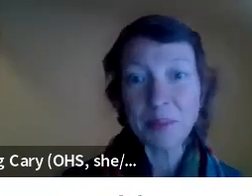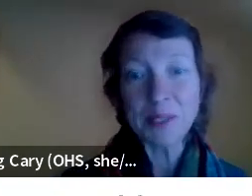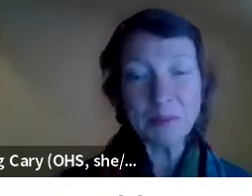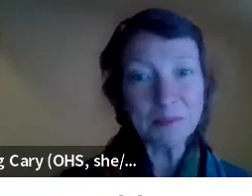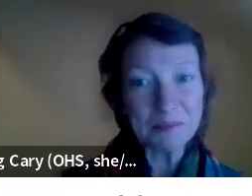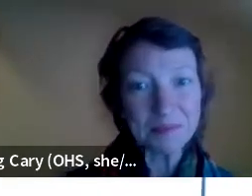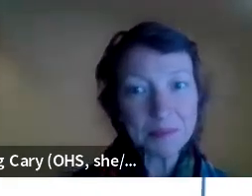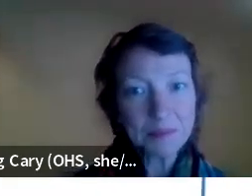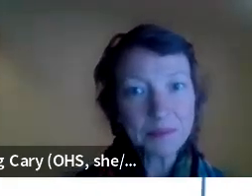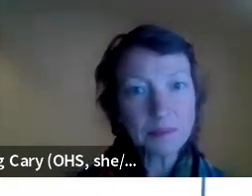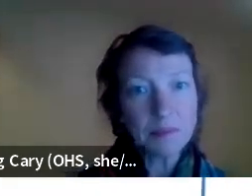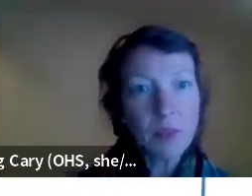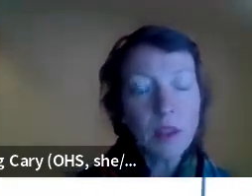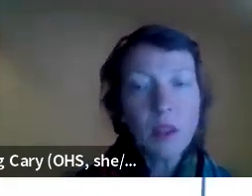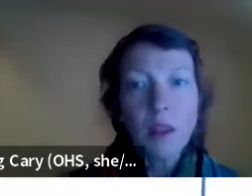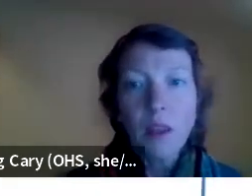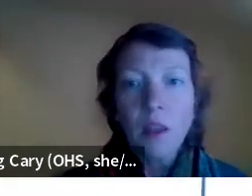Next slide, please.